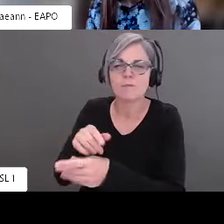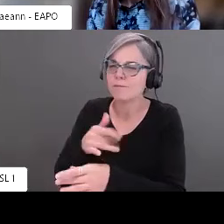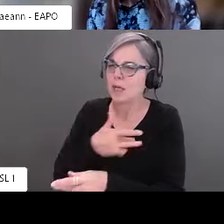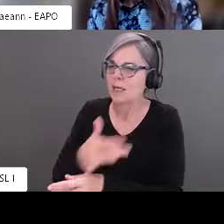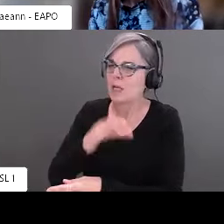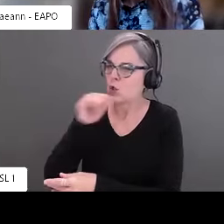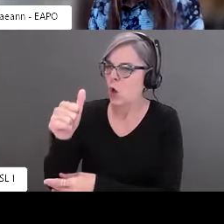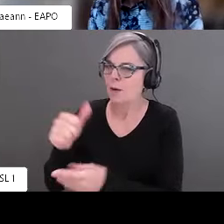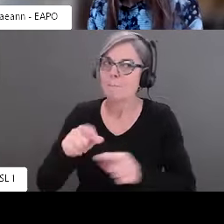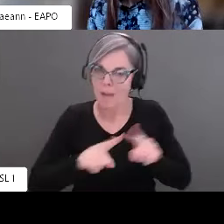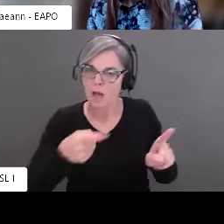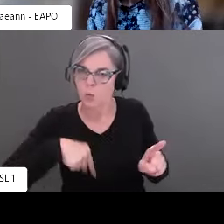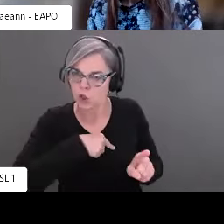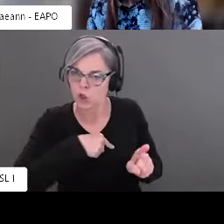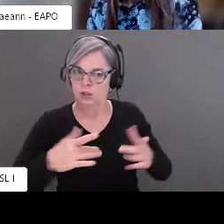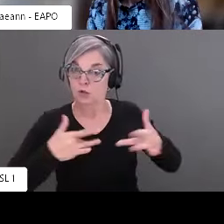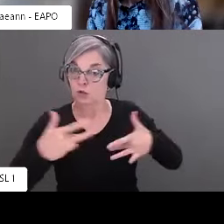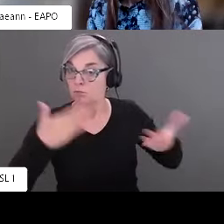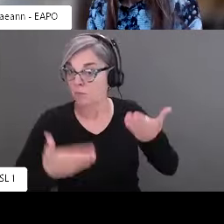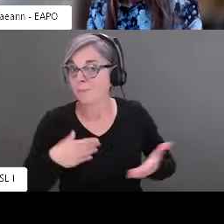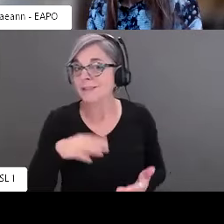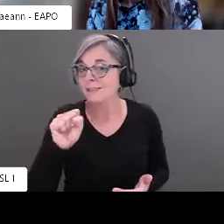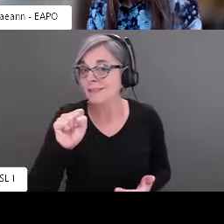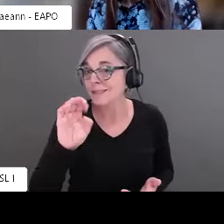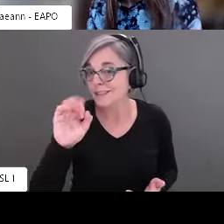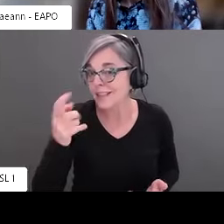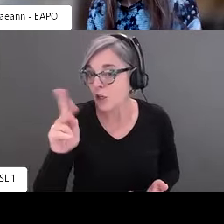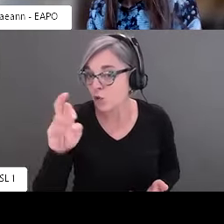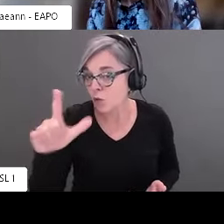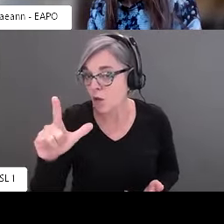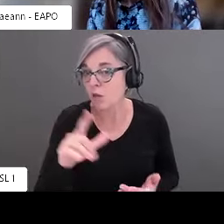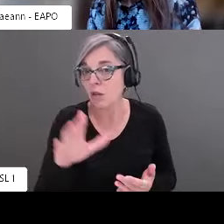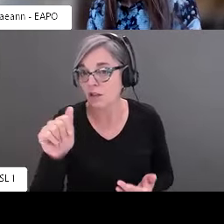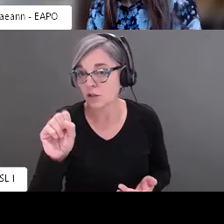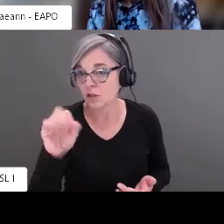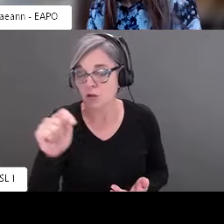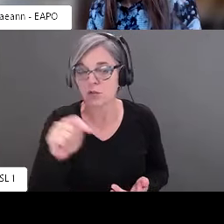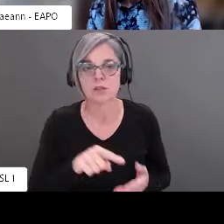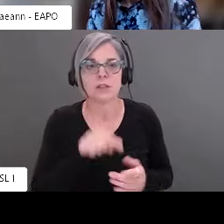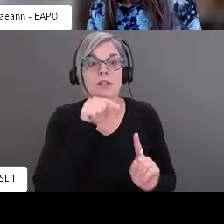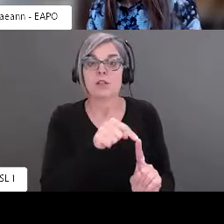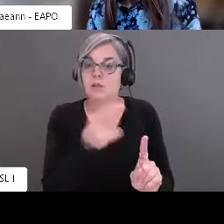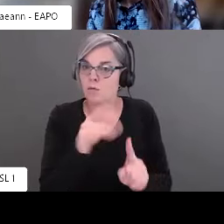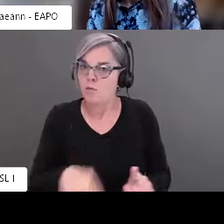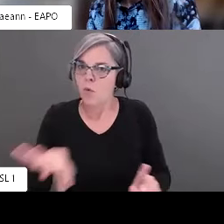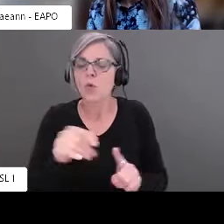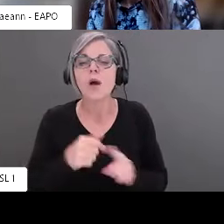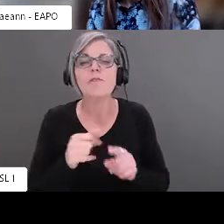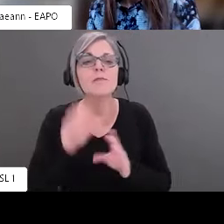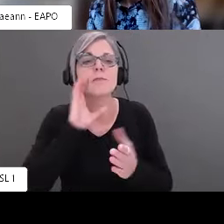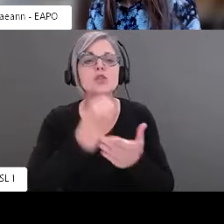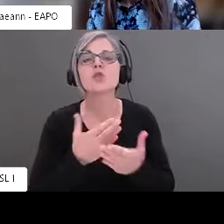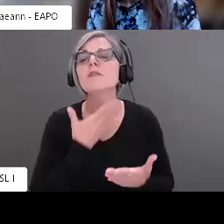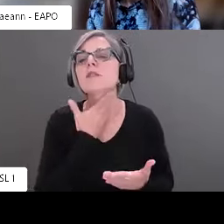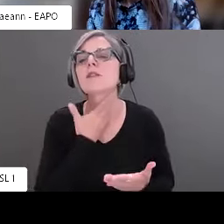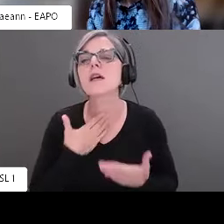we're also, as you see, very careful to have a picture of the neck, because we know based on studies that